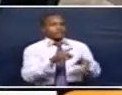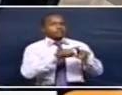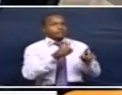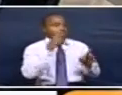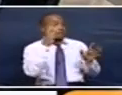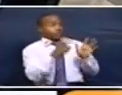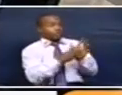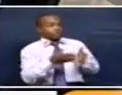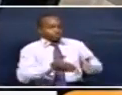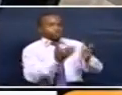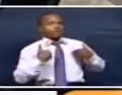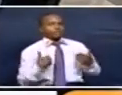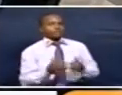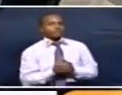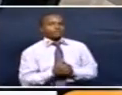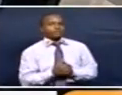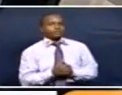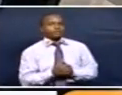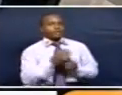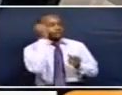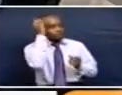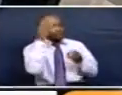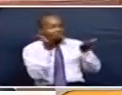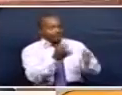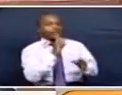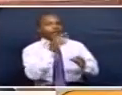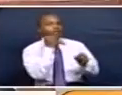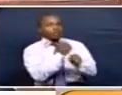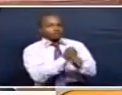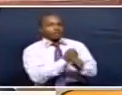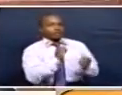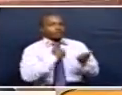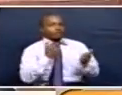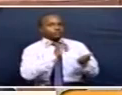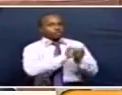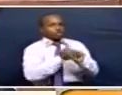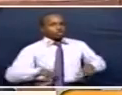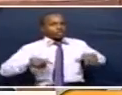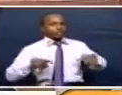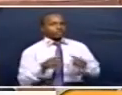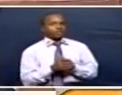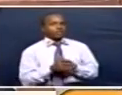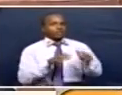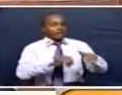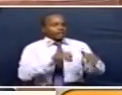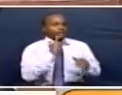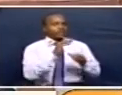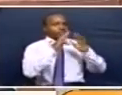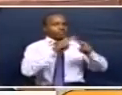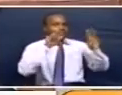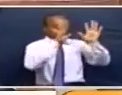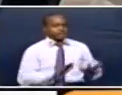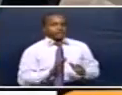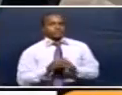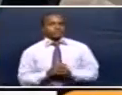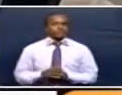road. He acknowledges there's a road. But the tractors are there and they're working. Yeah. And they have changed lives. And, you know, agriculture is very important. Absolutely.